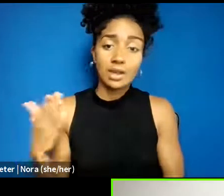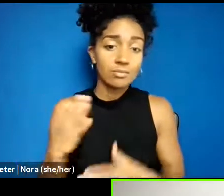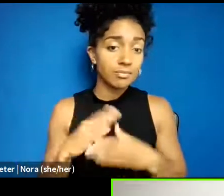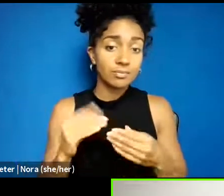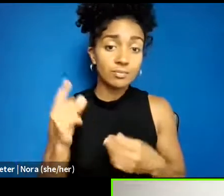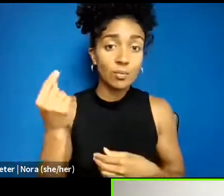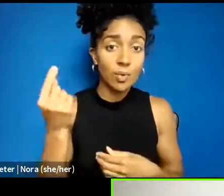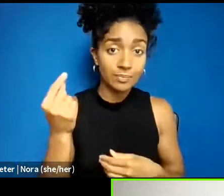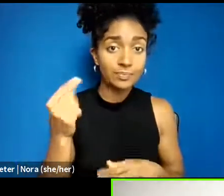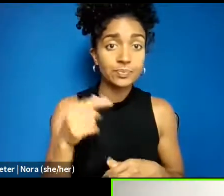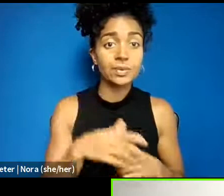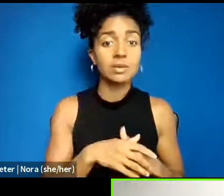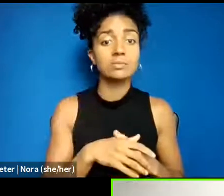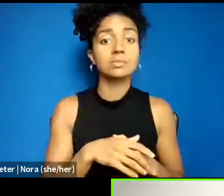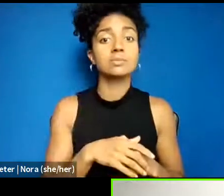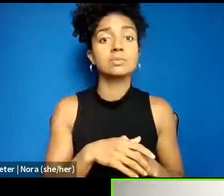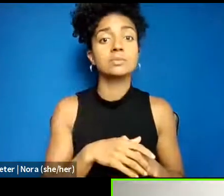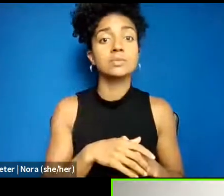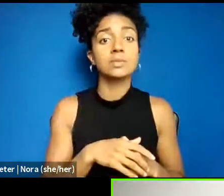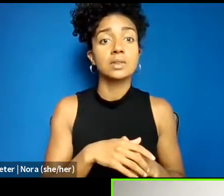remove what's happening,